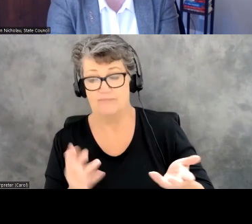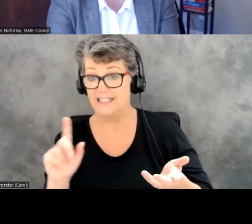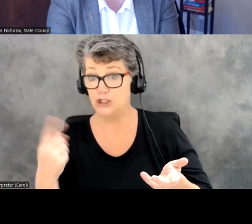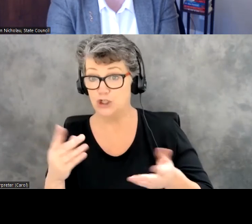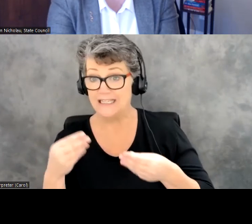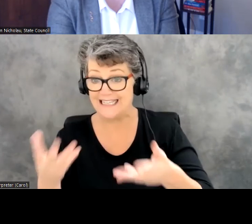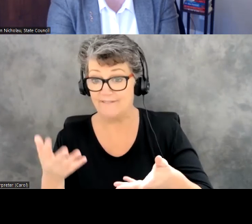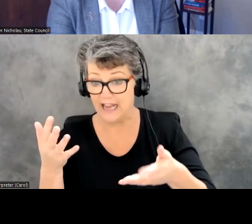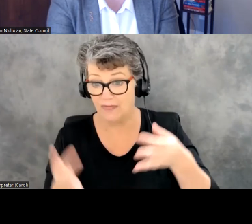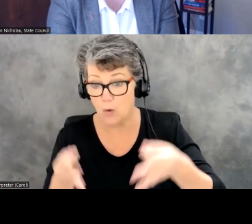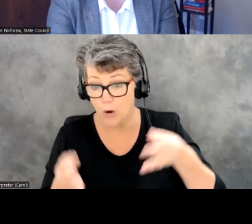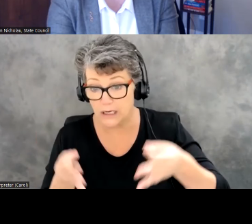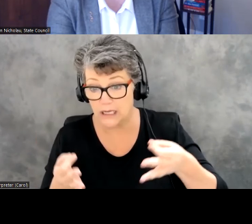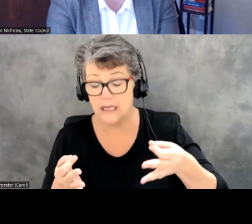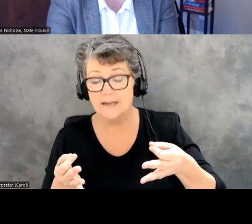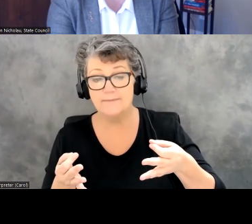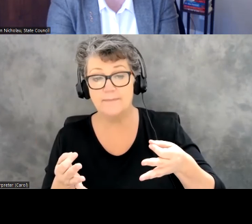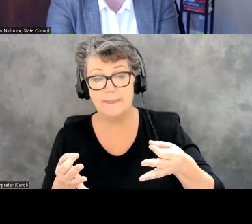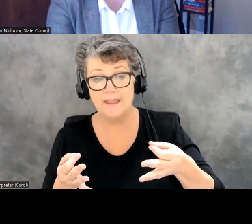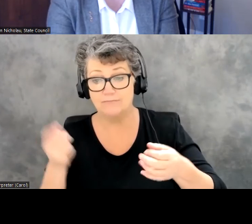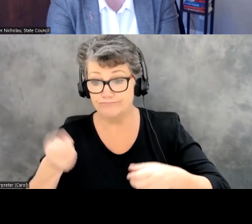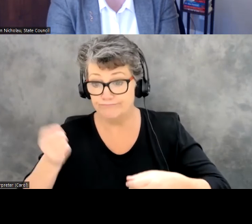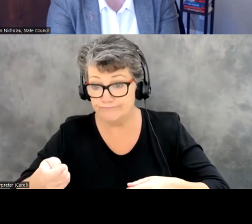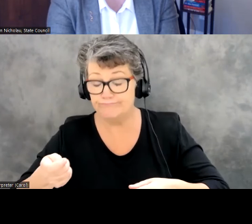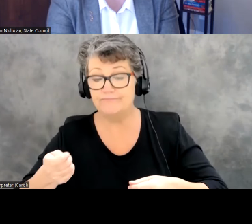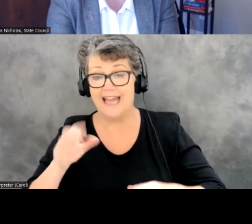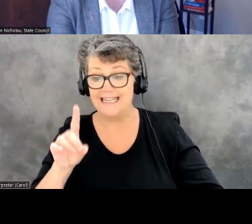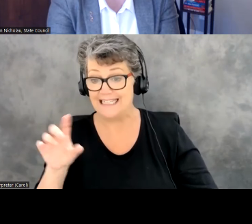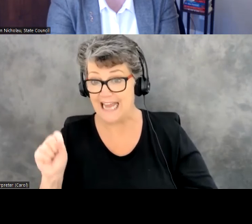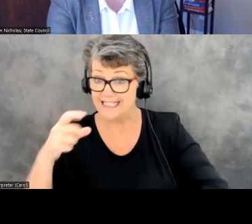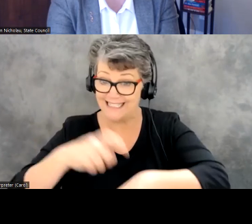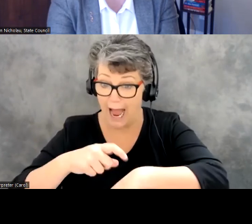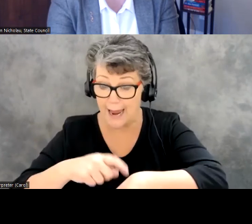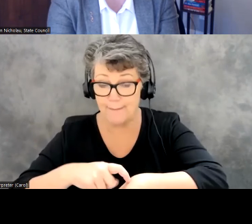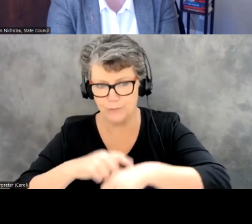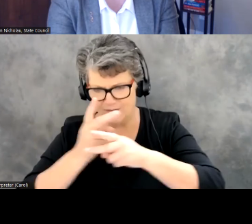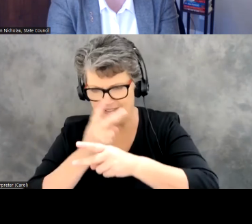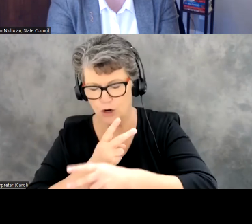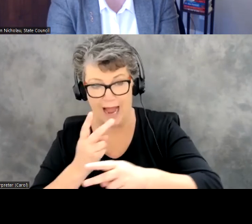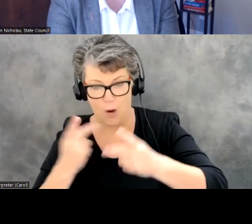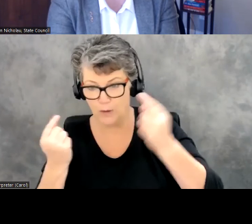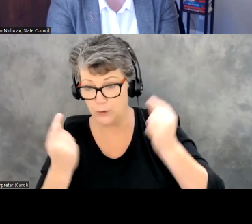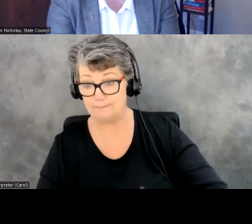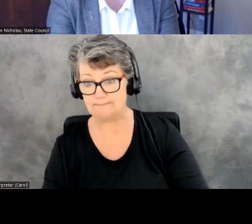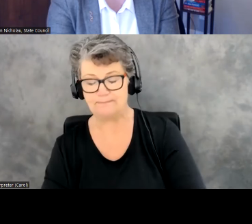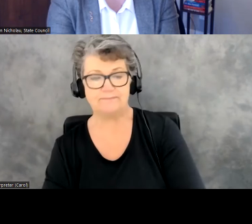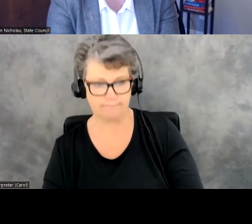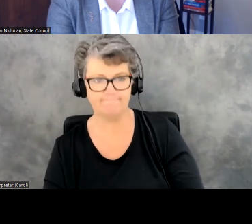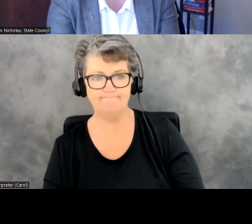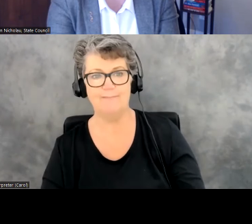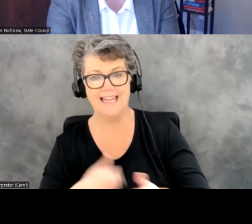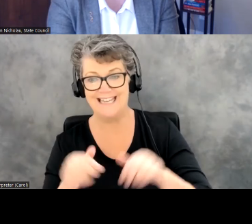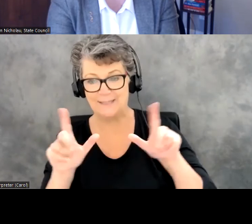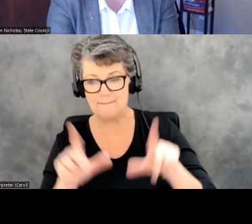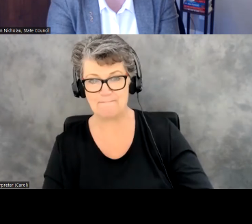giving the courts and the administrative law judges and DDS time to figure out the changes? Okay, next bill.